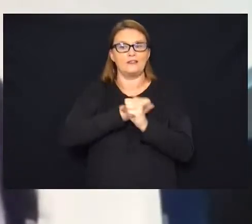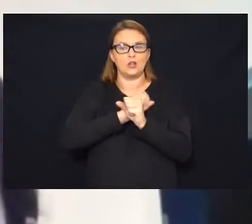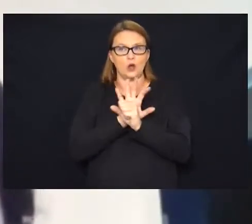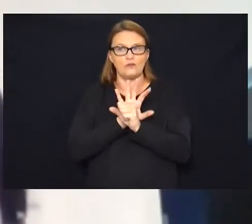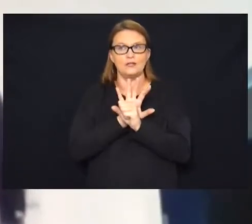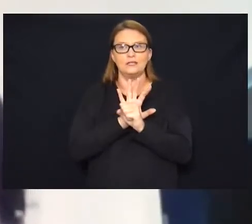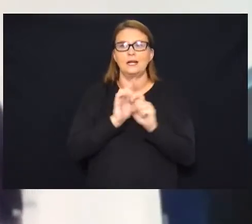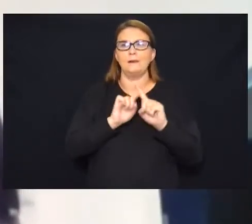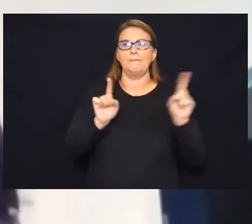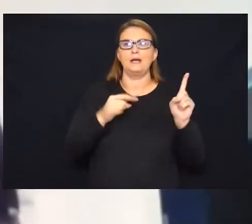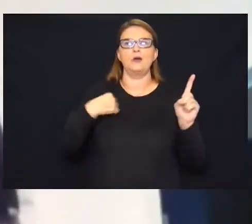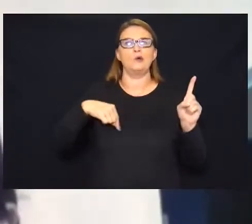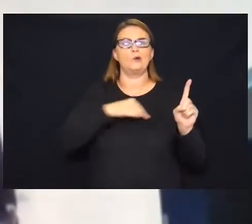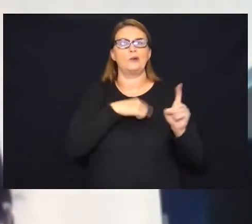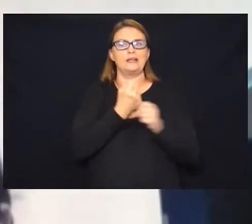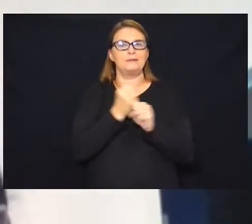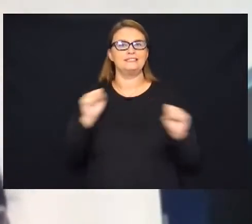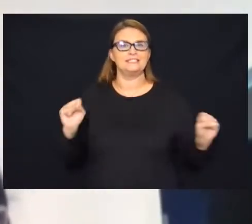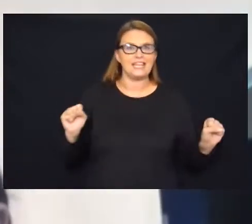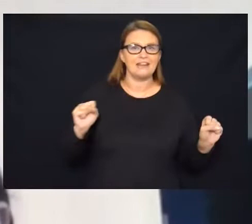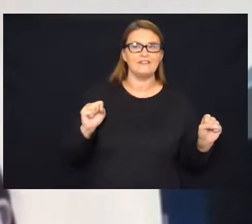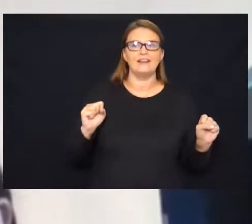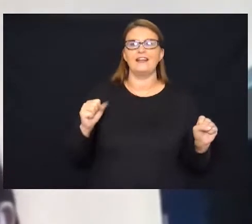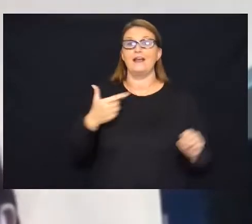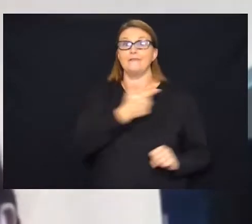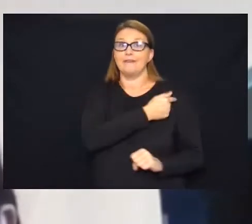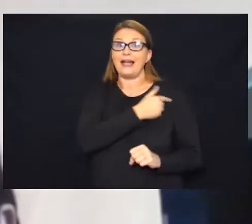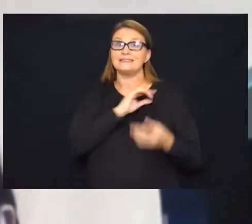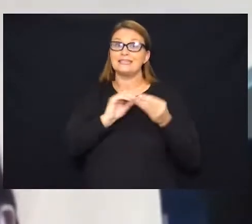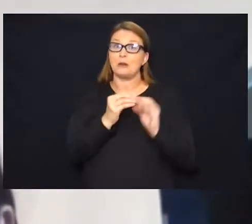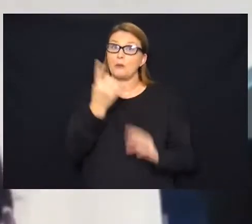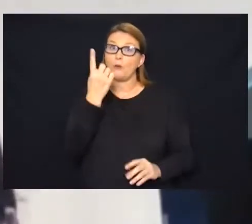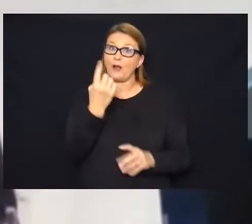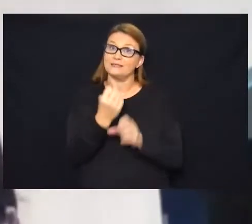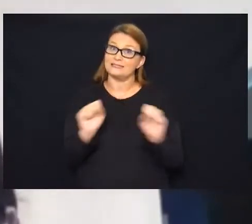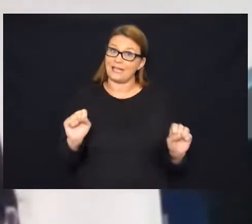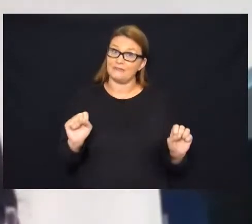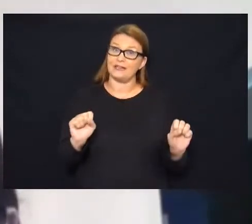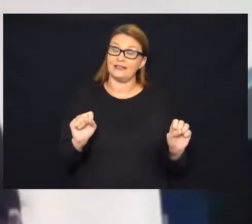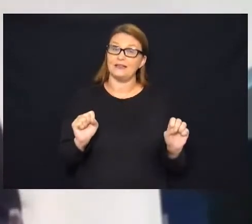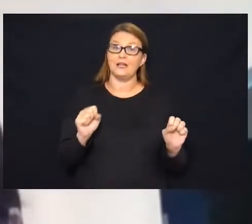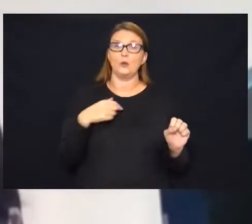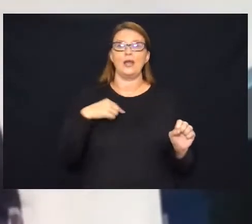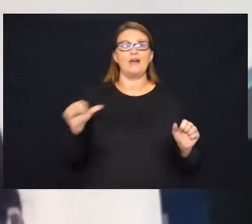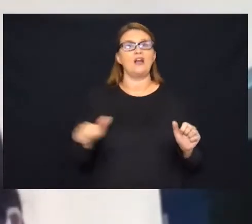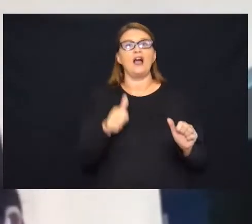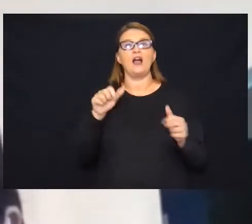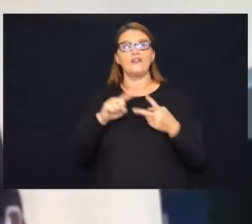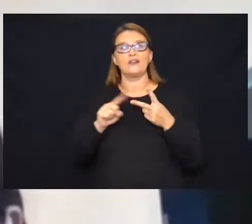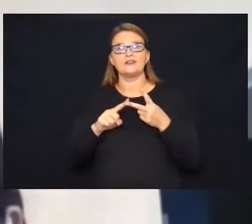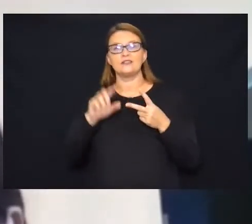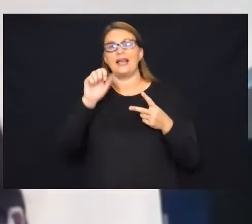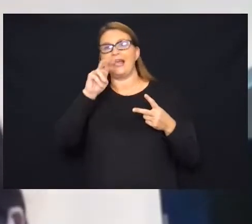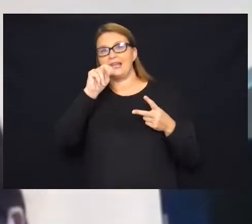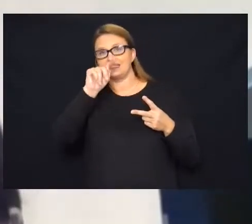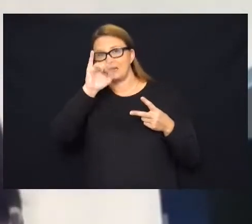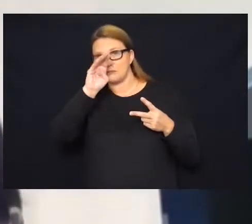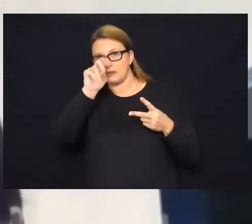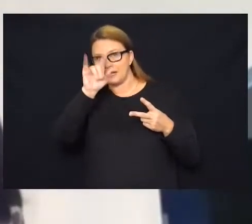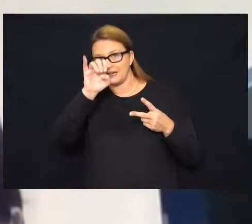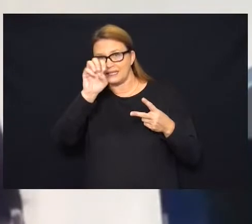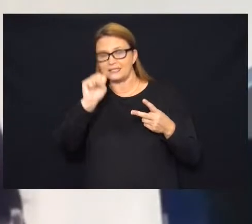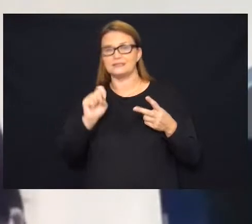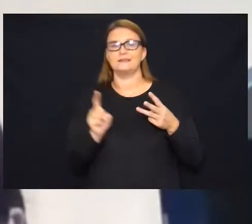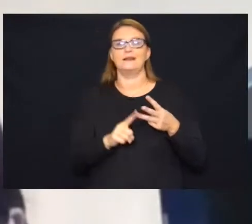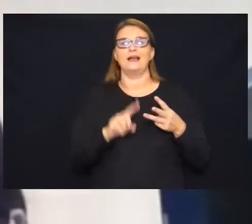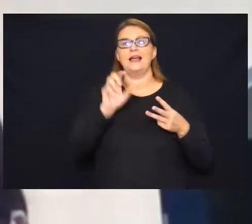have that can keep us safe, vaccines being the number one. We have other treatments, you know, monoclonal antibodies, oral